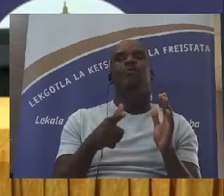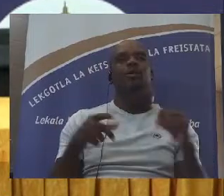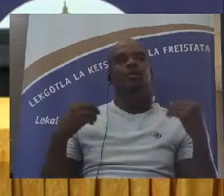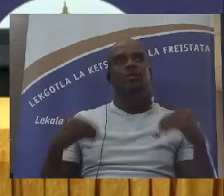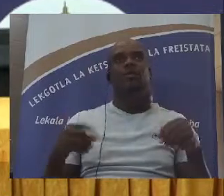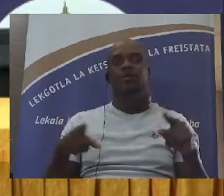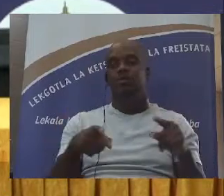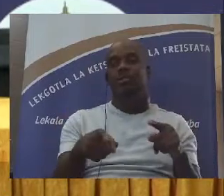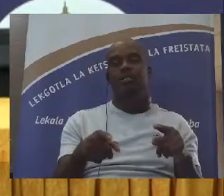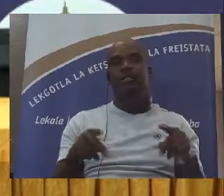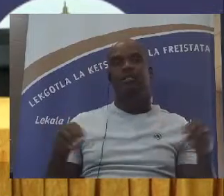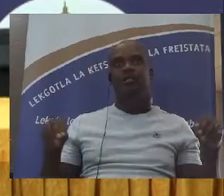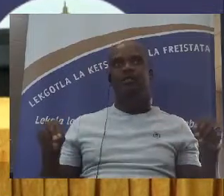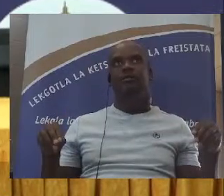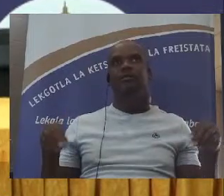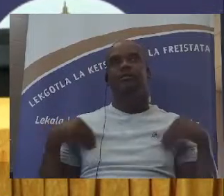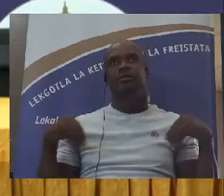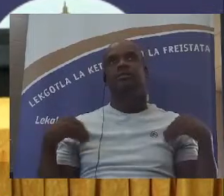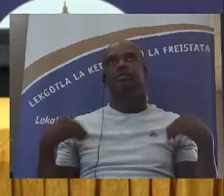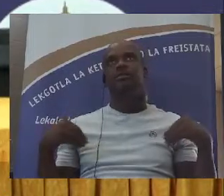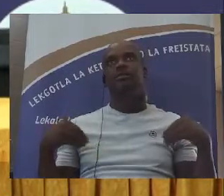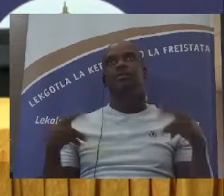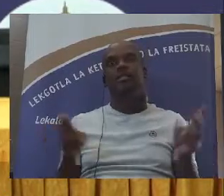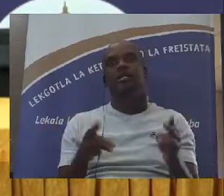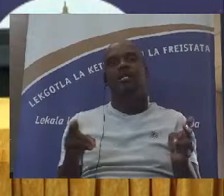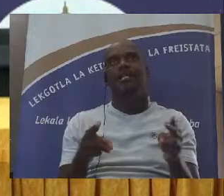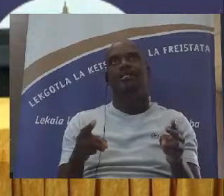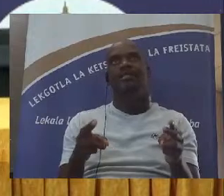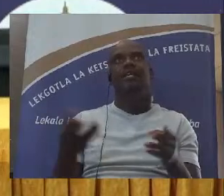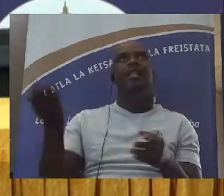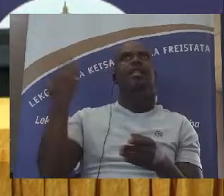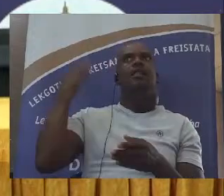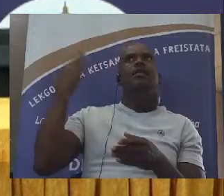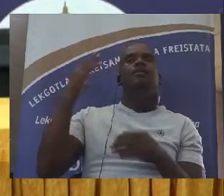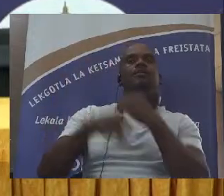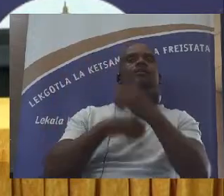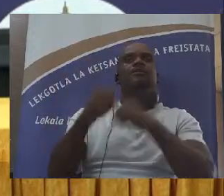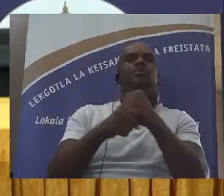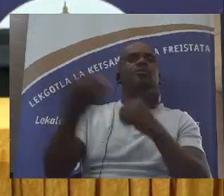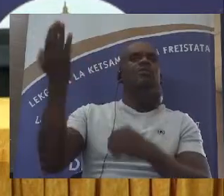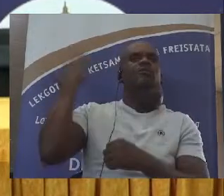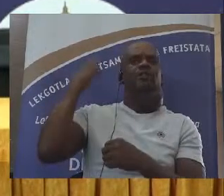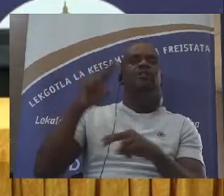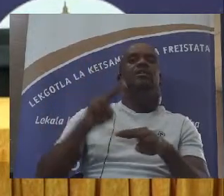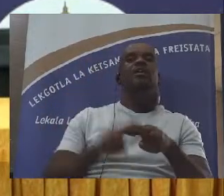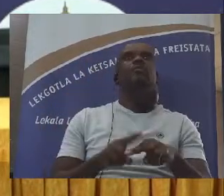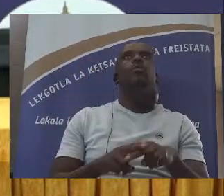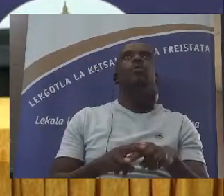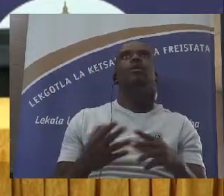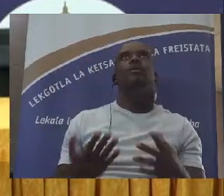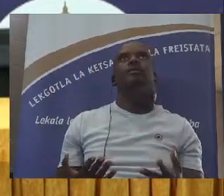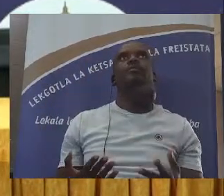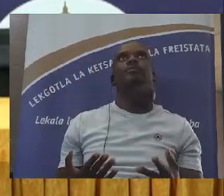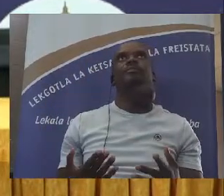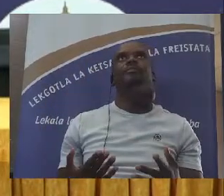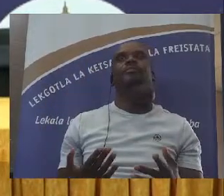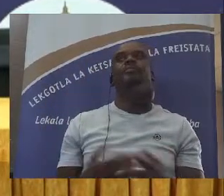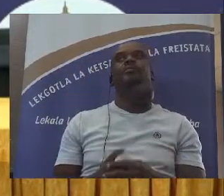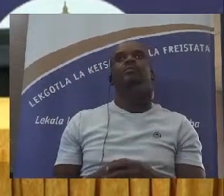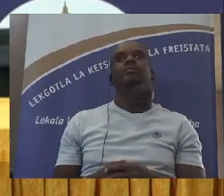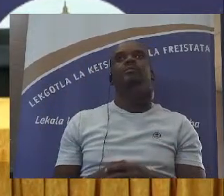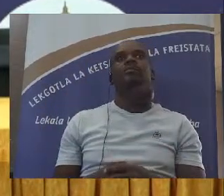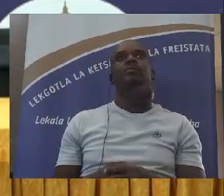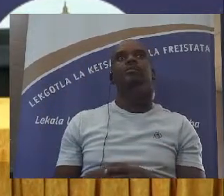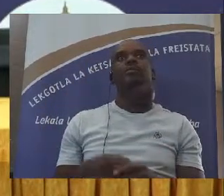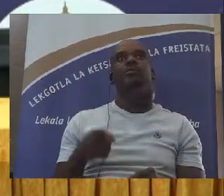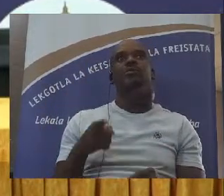February last year. We're now in a new year. It's now for a year that NIST has been implemented. And what NIST is